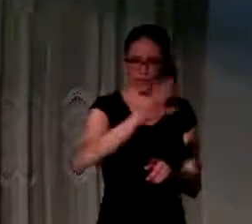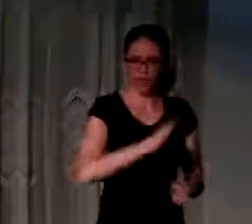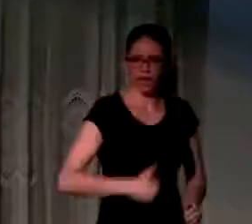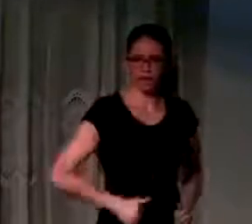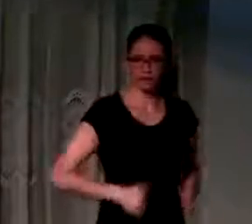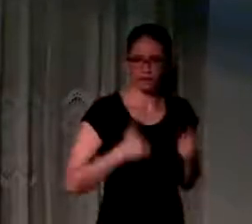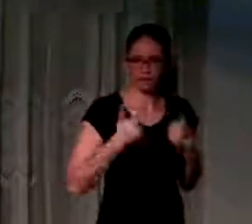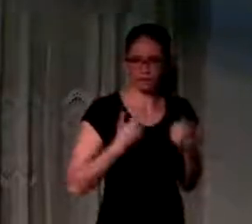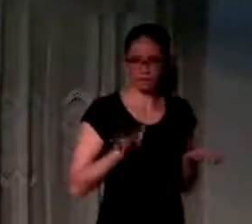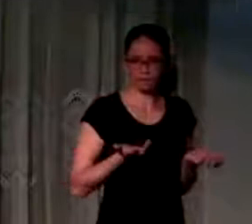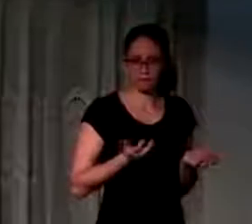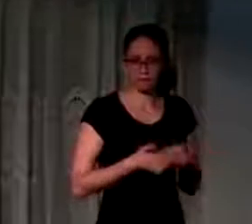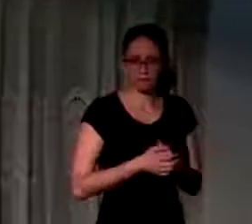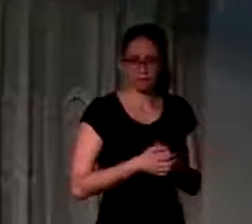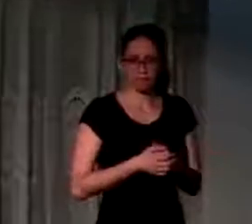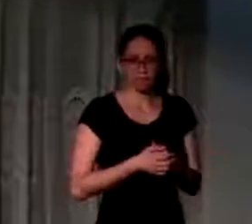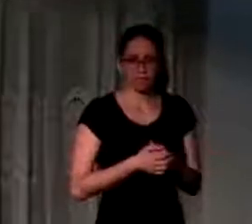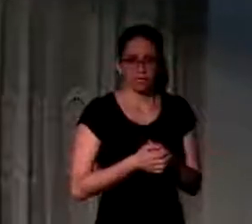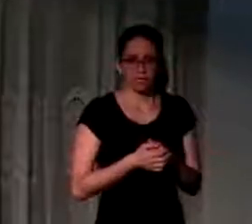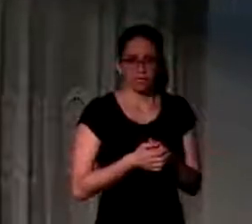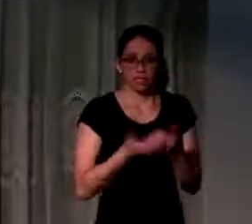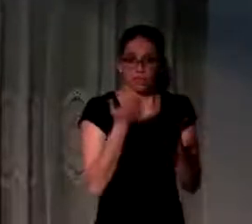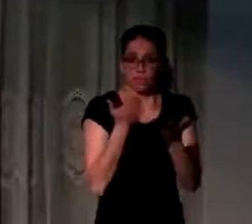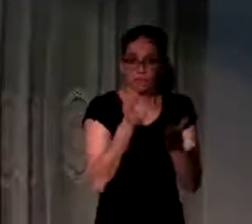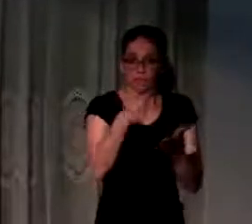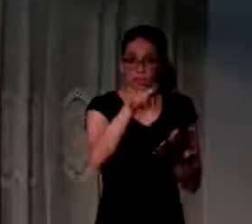That's the question. It may be against your science,